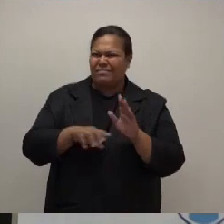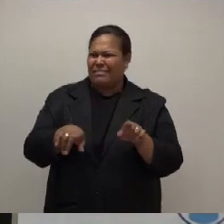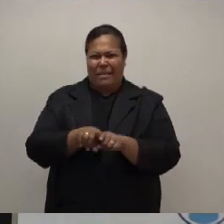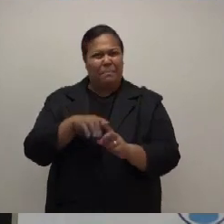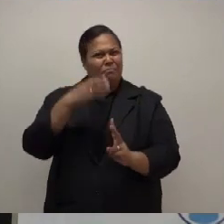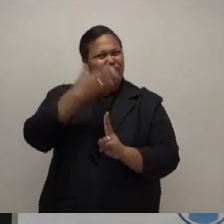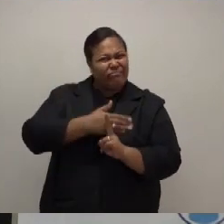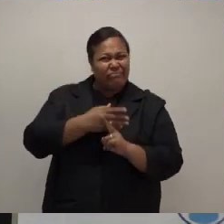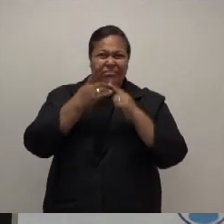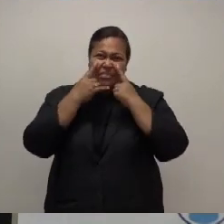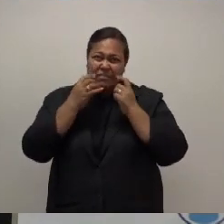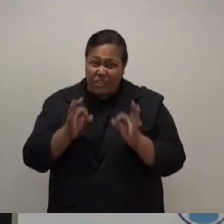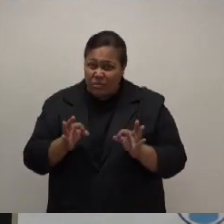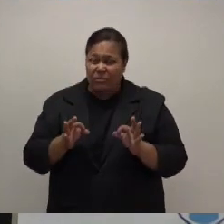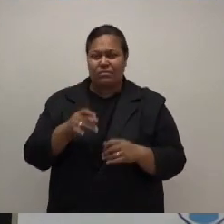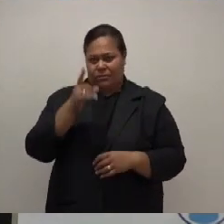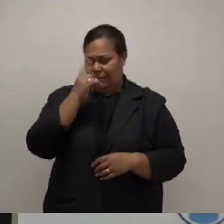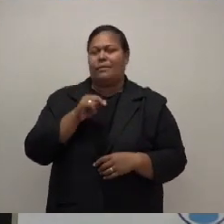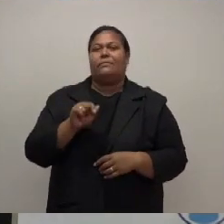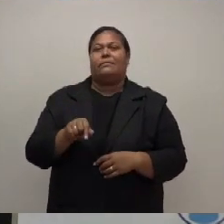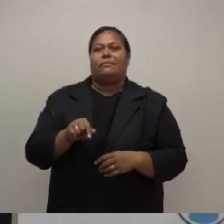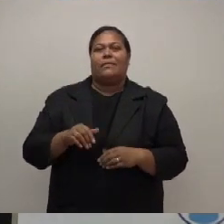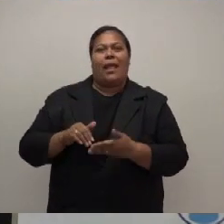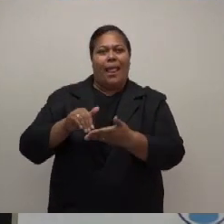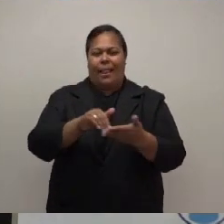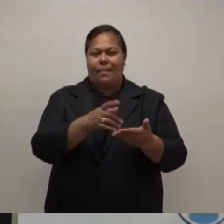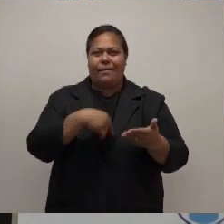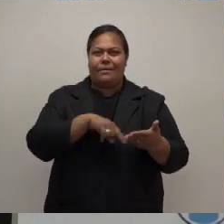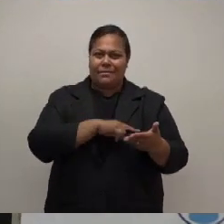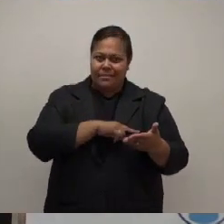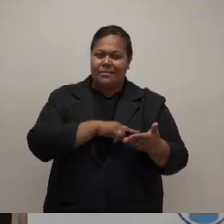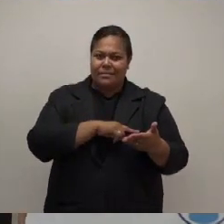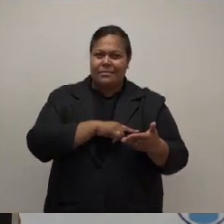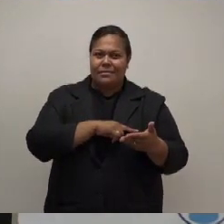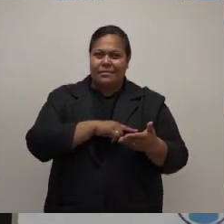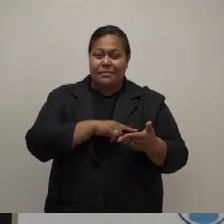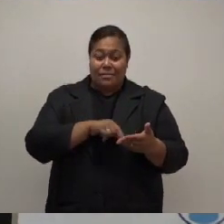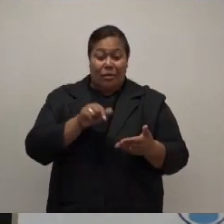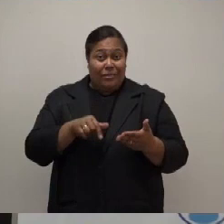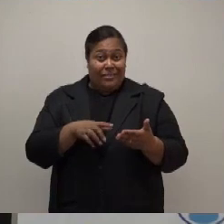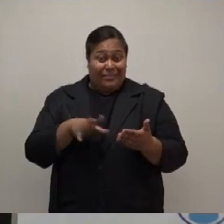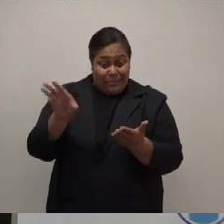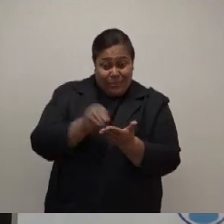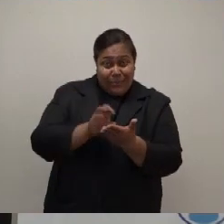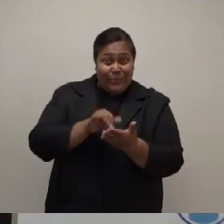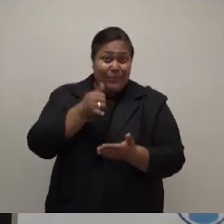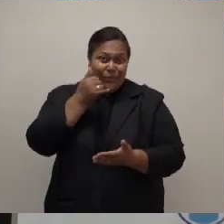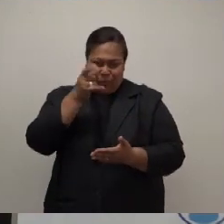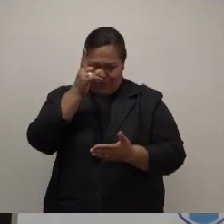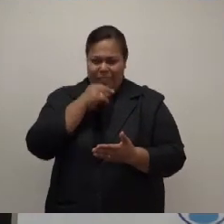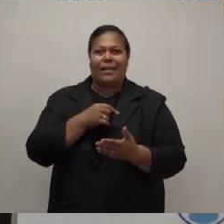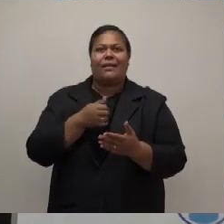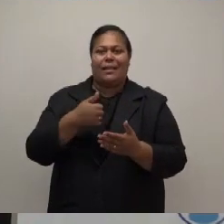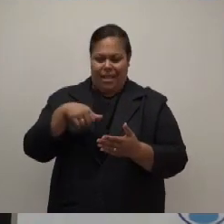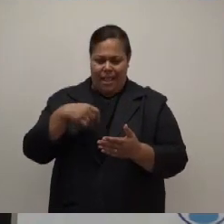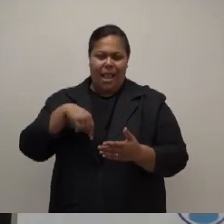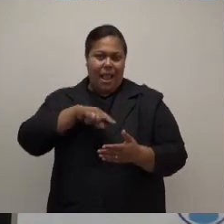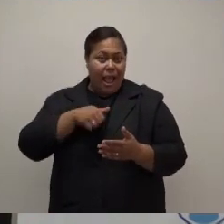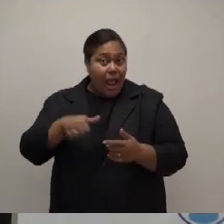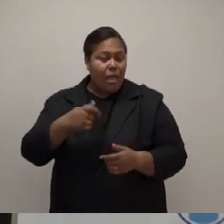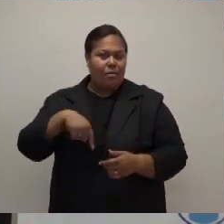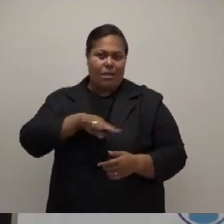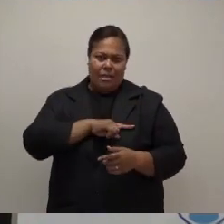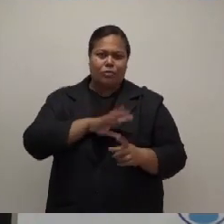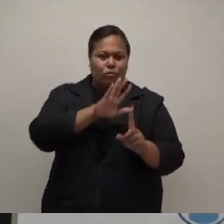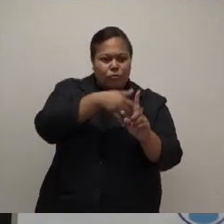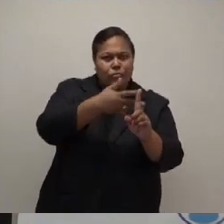And careFIJI will do far more than make our contact tracing more efficient and effective. It will instill